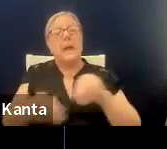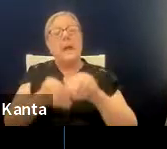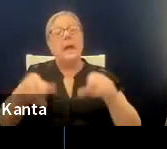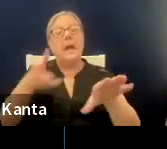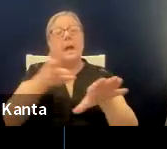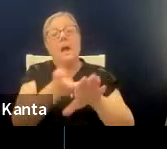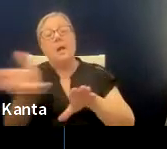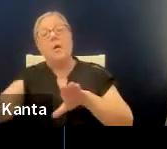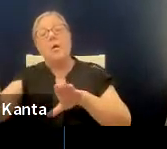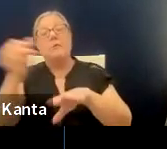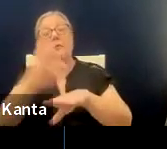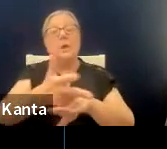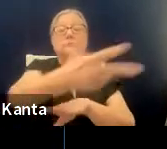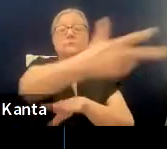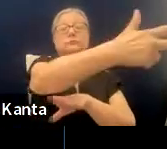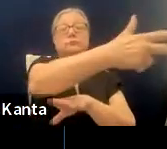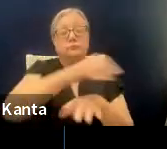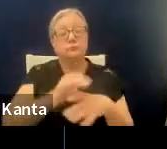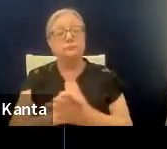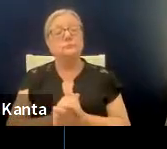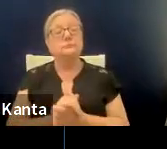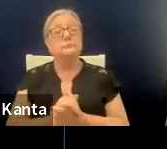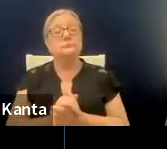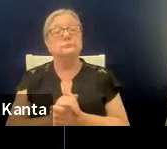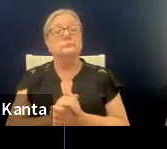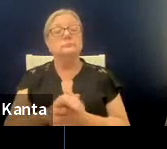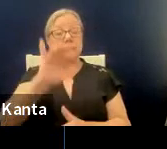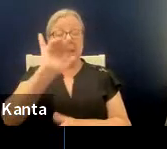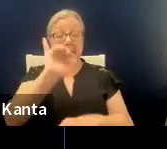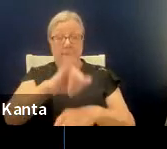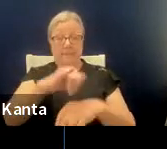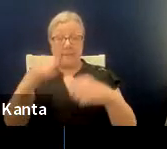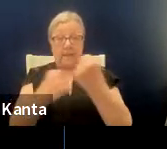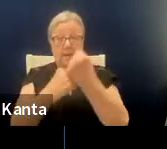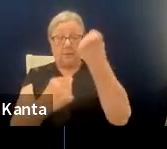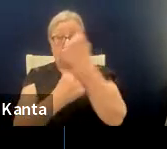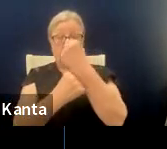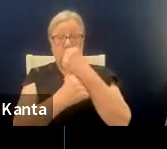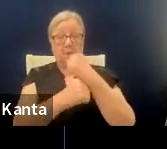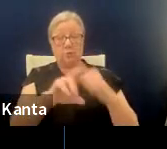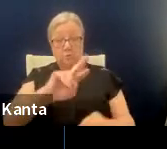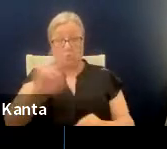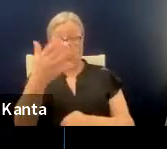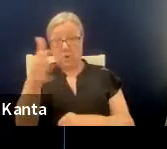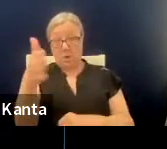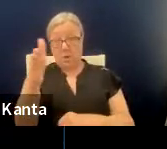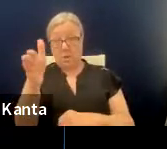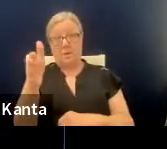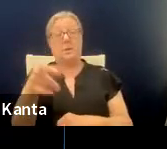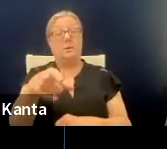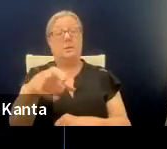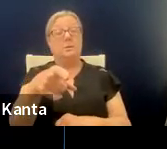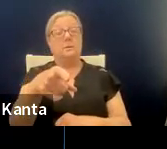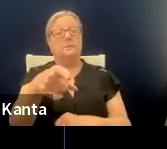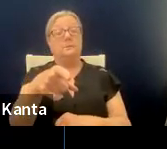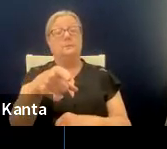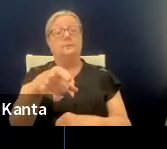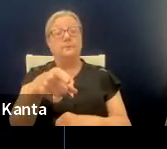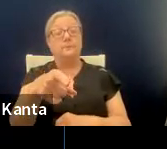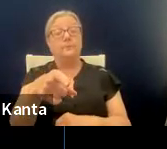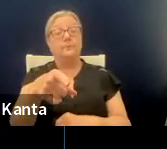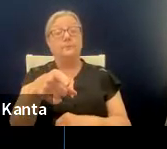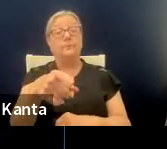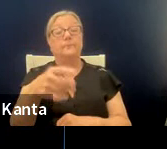main carriageway. Around this structure, on the right of the slide there, is